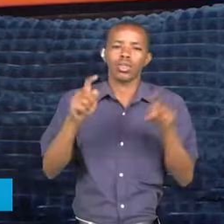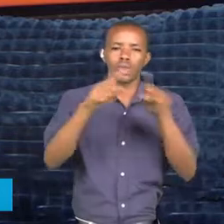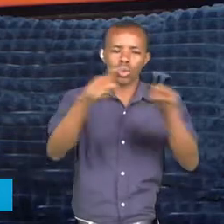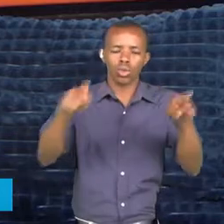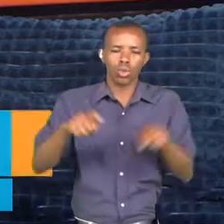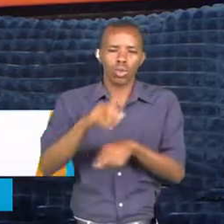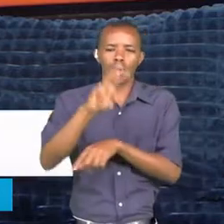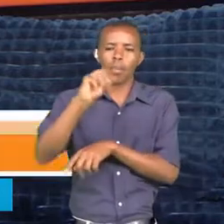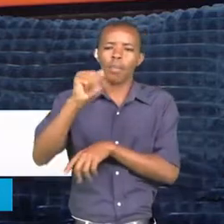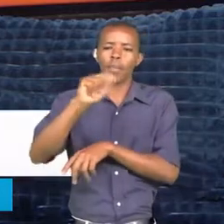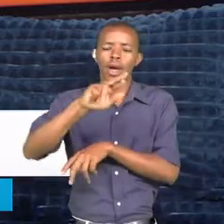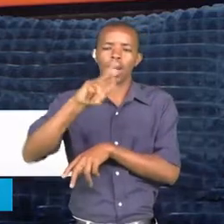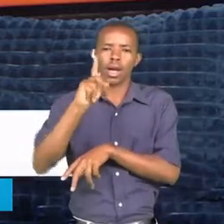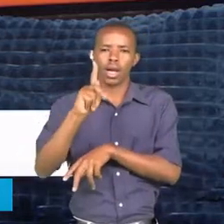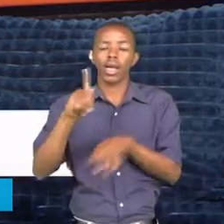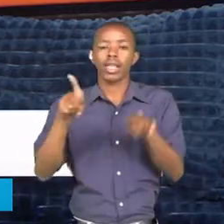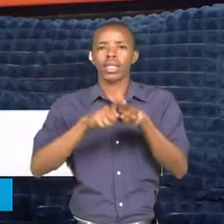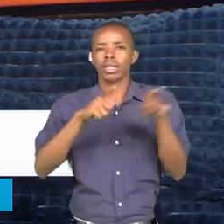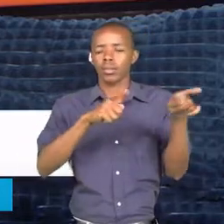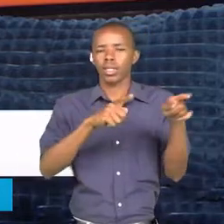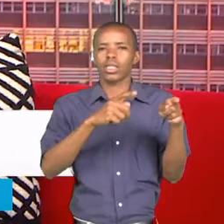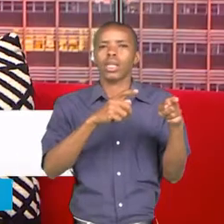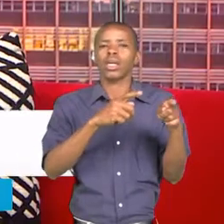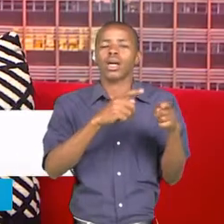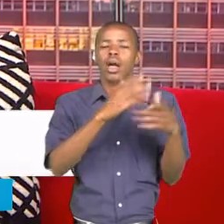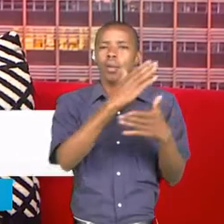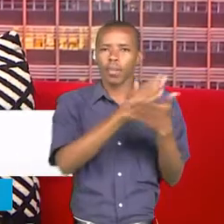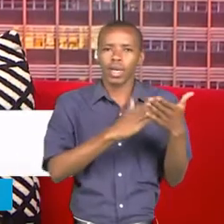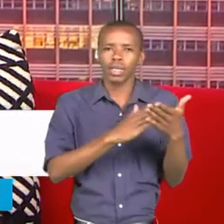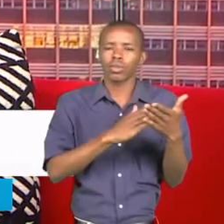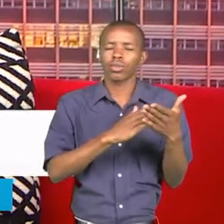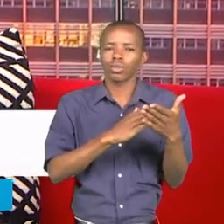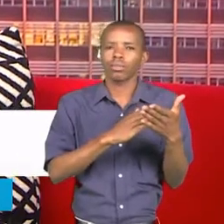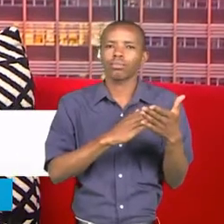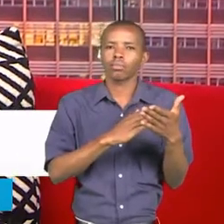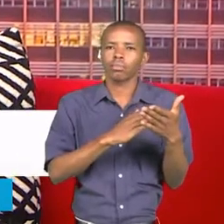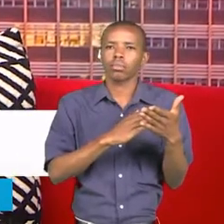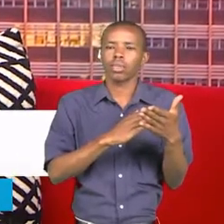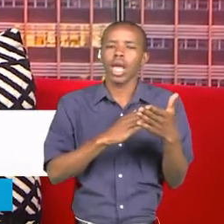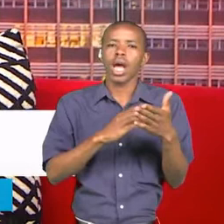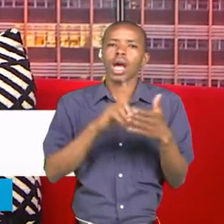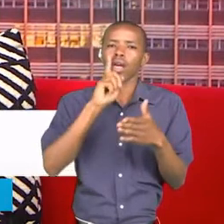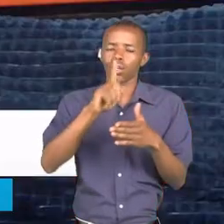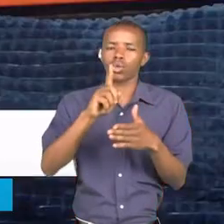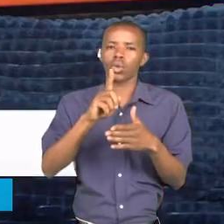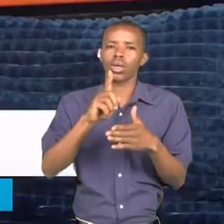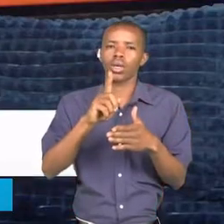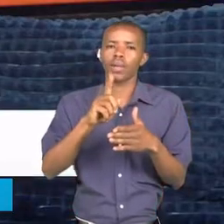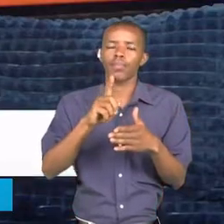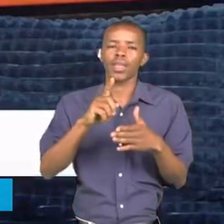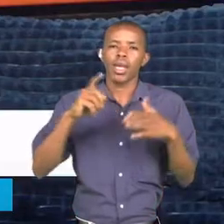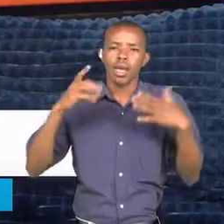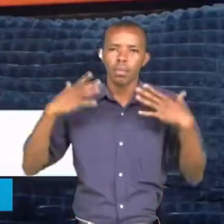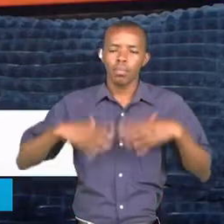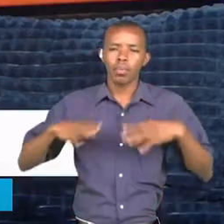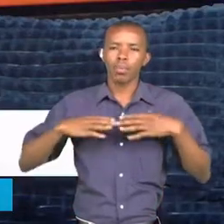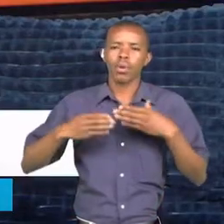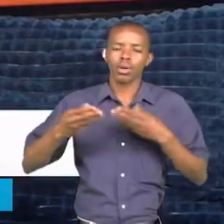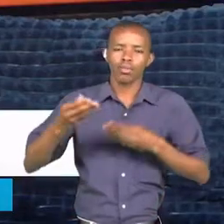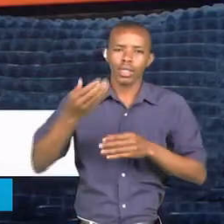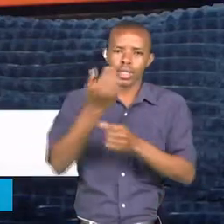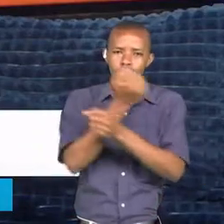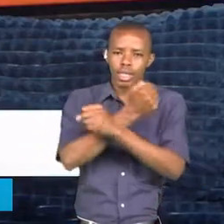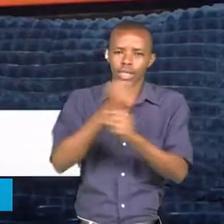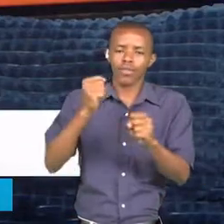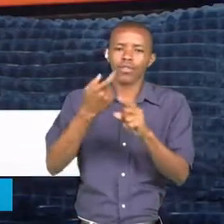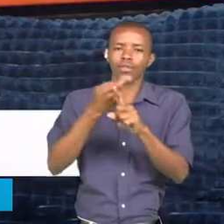Mark Bichachi, who is also part of the cocoon that is actually making sure that guys are served from Baringo